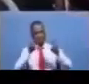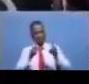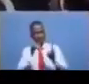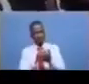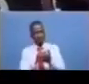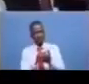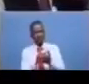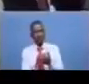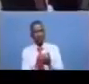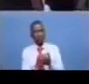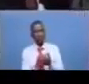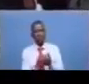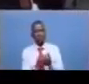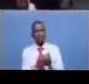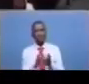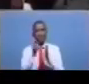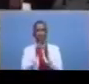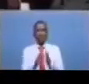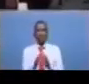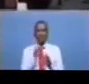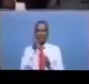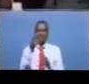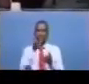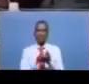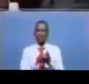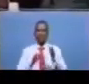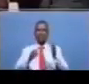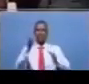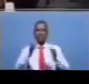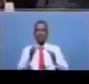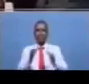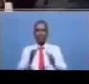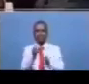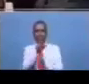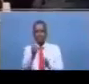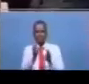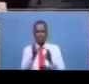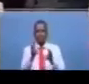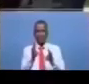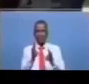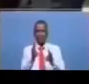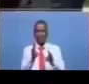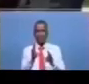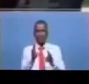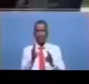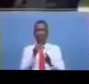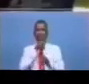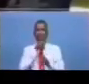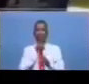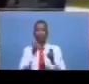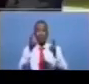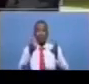counsel argued that the courts in another matter, the Sumaila Bilbo case,